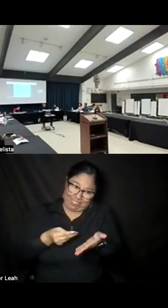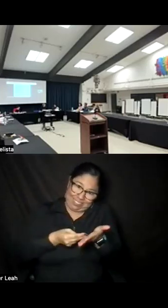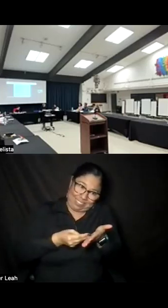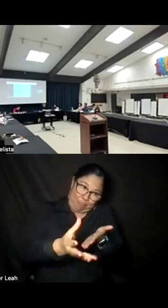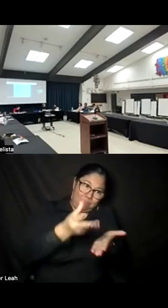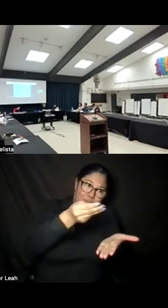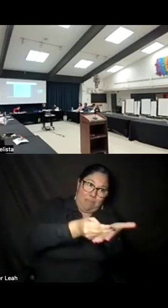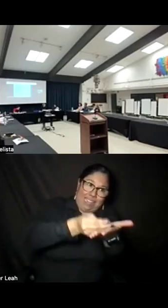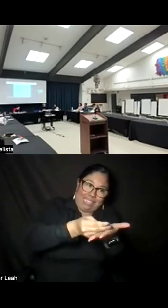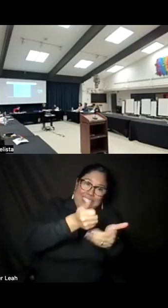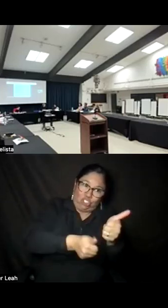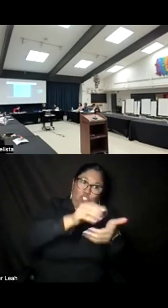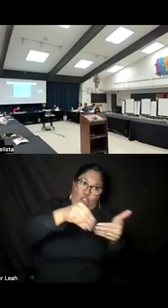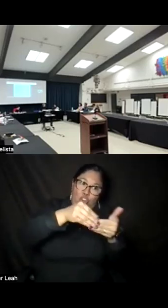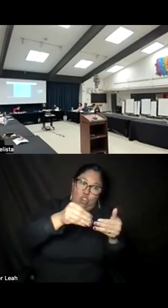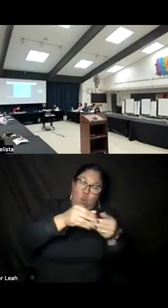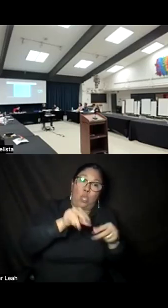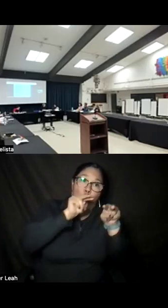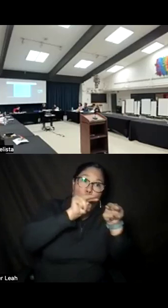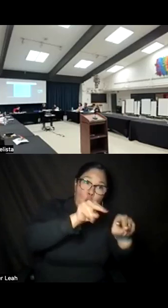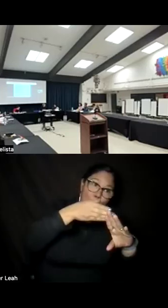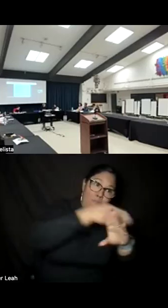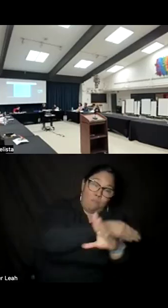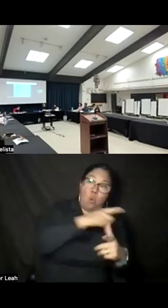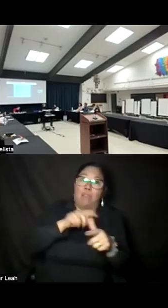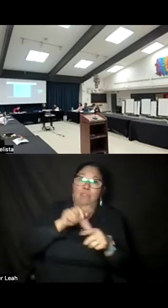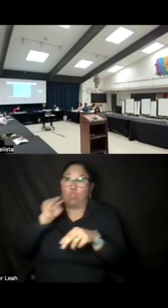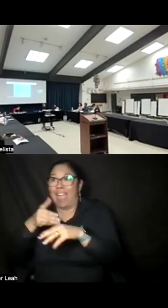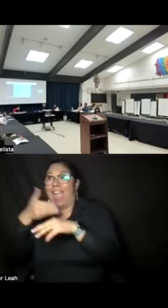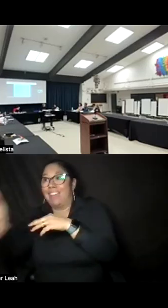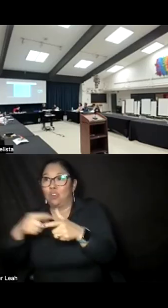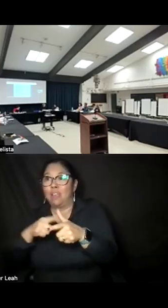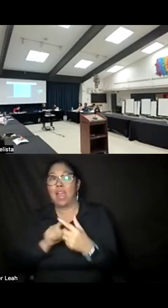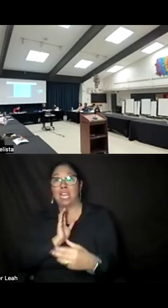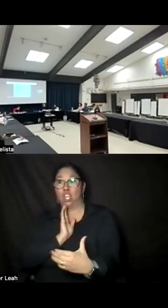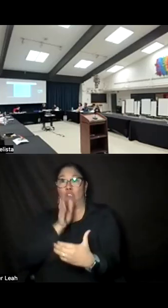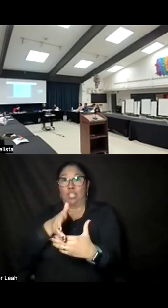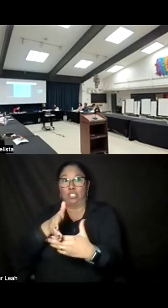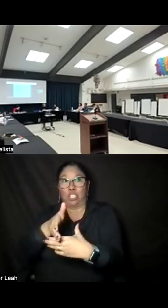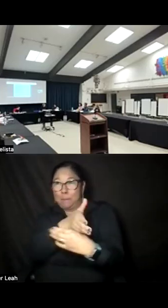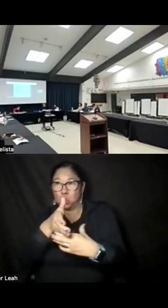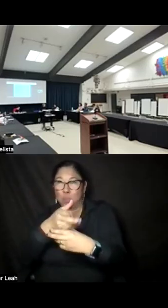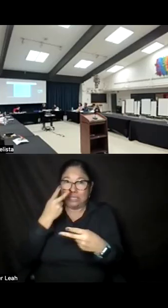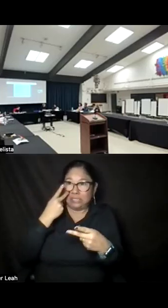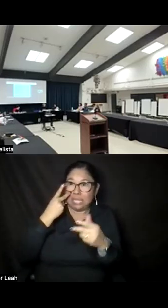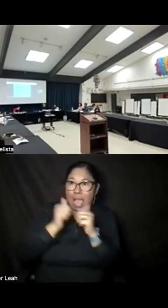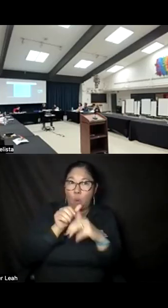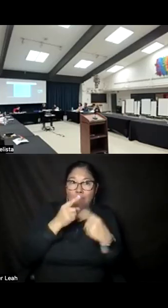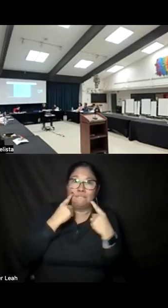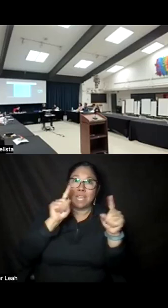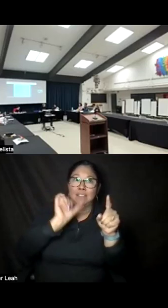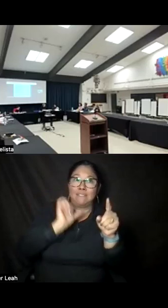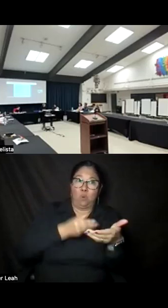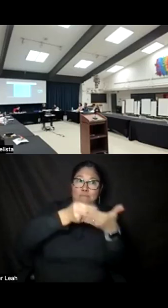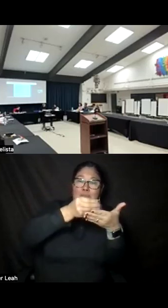can sort of look at it before and then after and the intervention in between to see how effective the